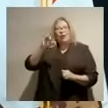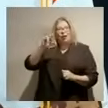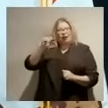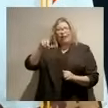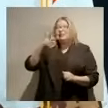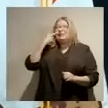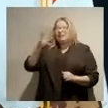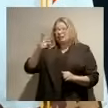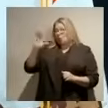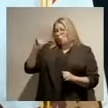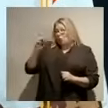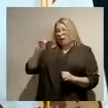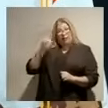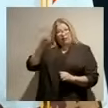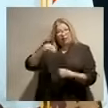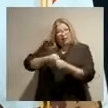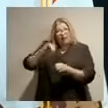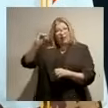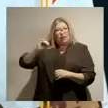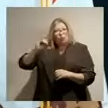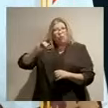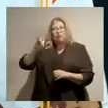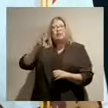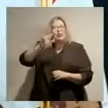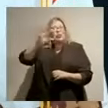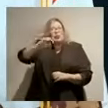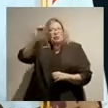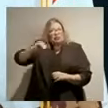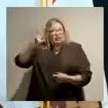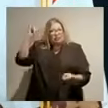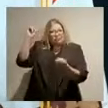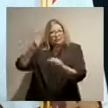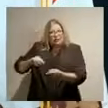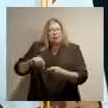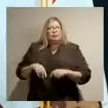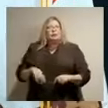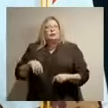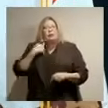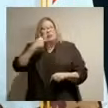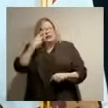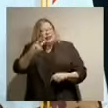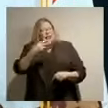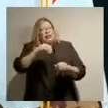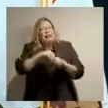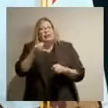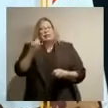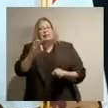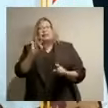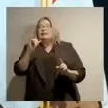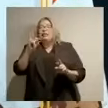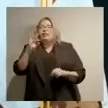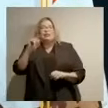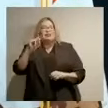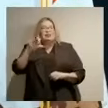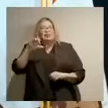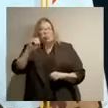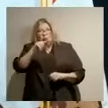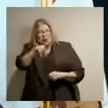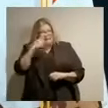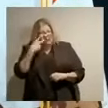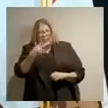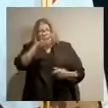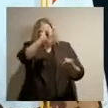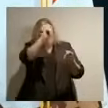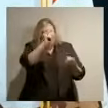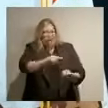33%. In first quarter of this year, you saw the reductions that continue in San Francisco. Property crime reductions in San